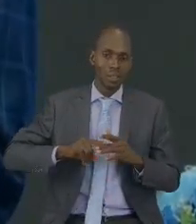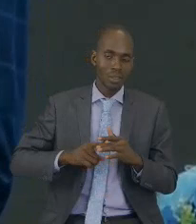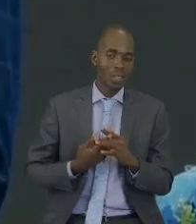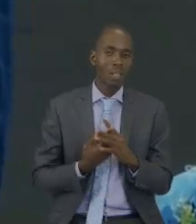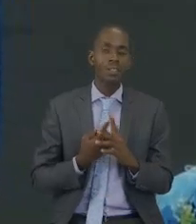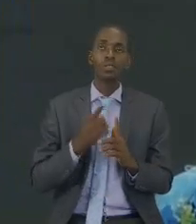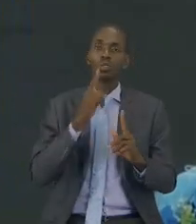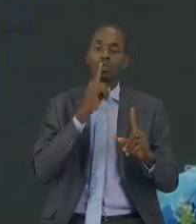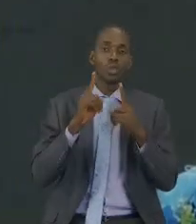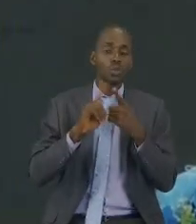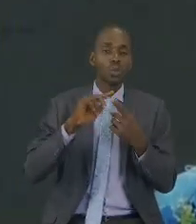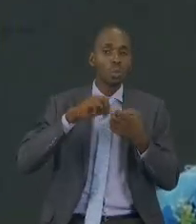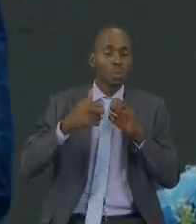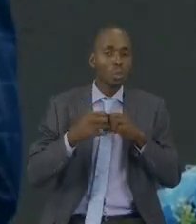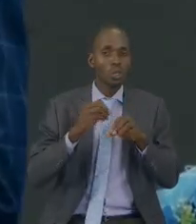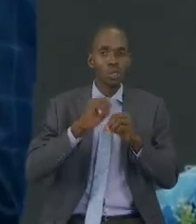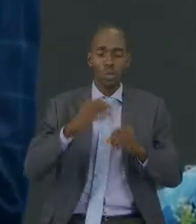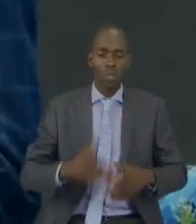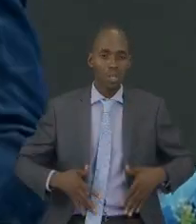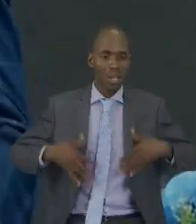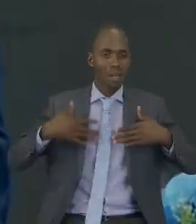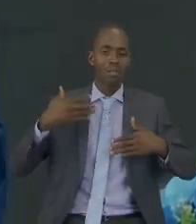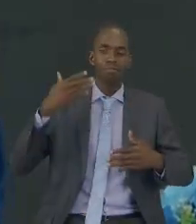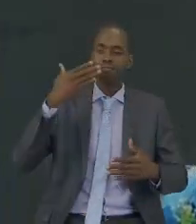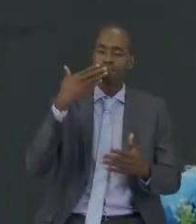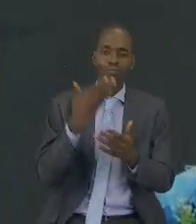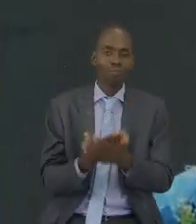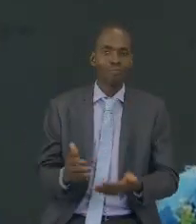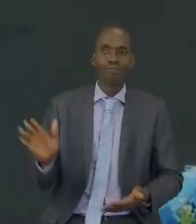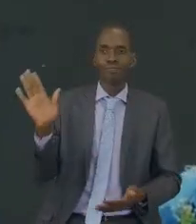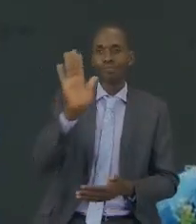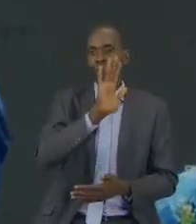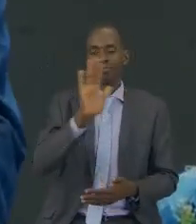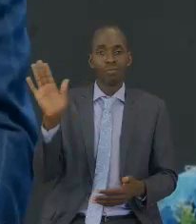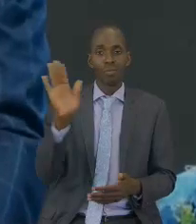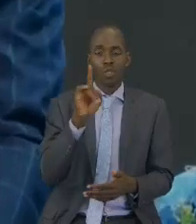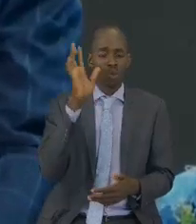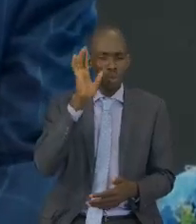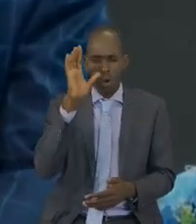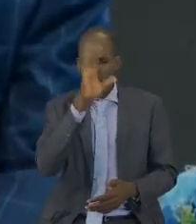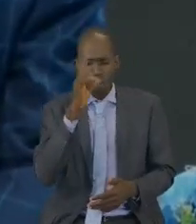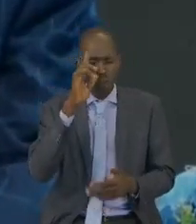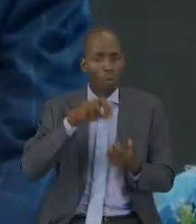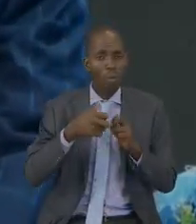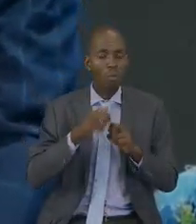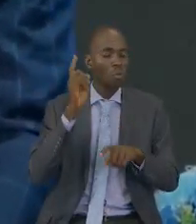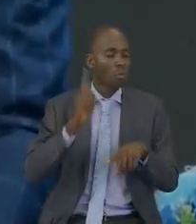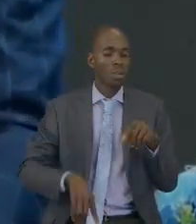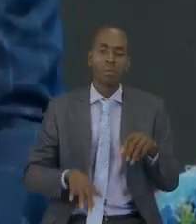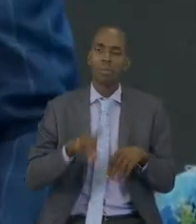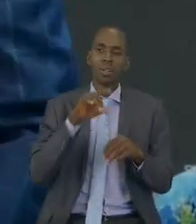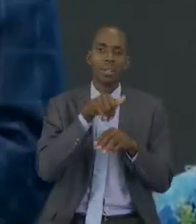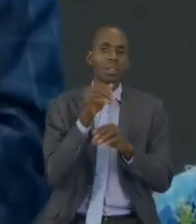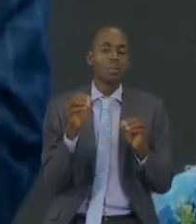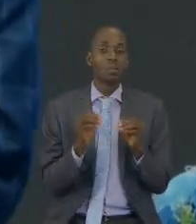your life bye-bye. You will look for them, you will see them no more. The